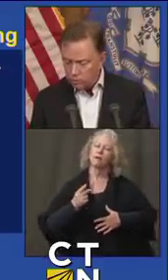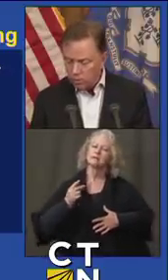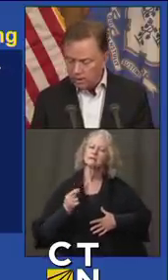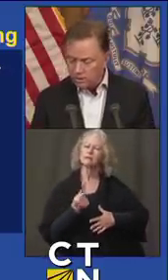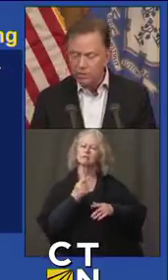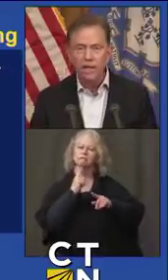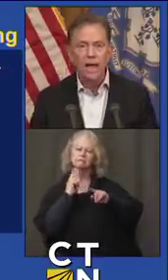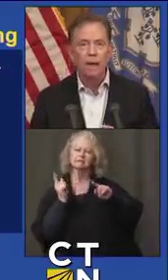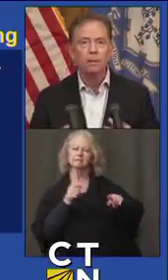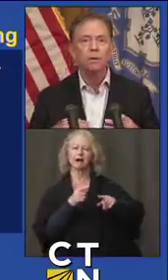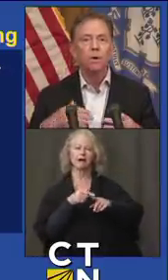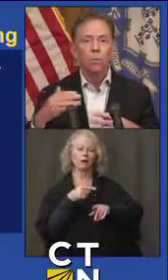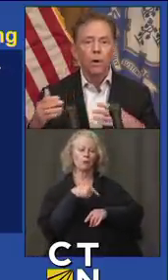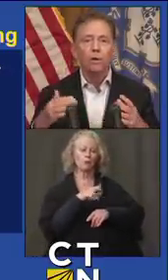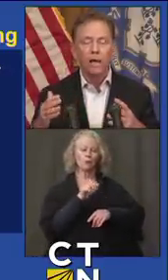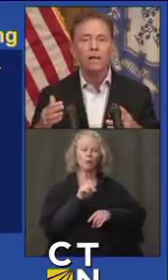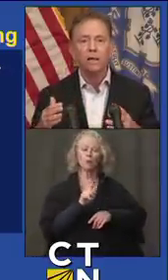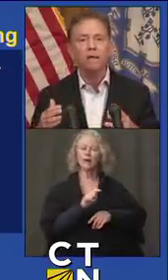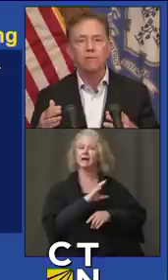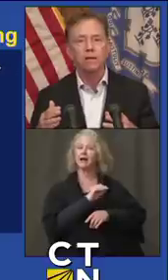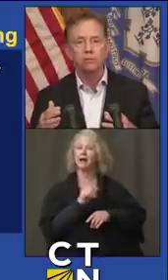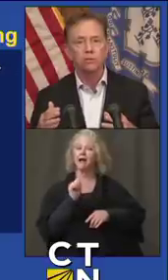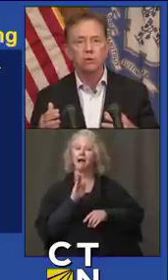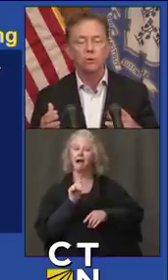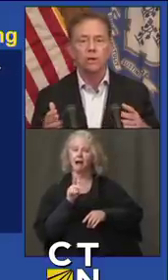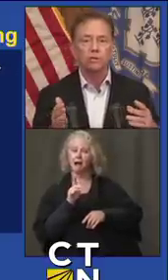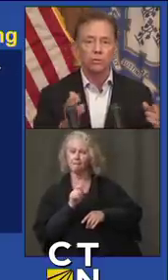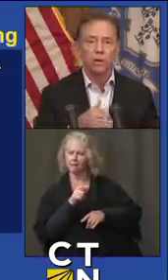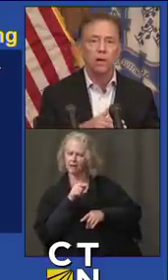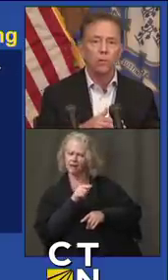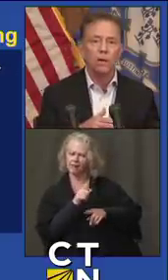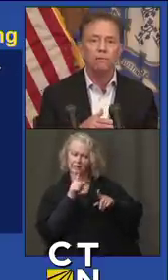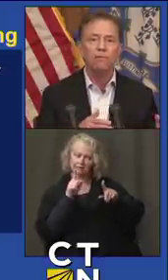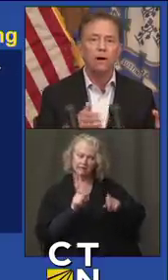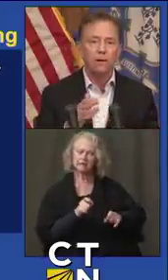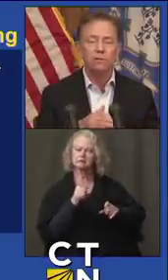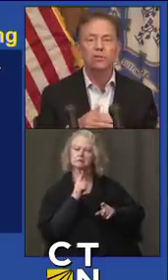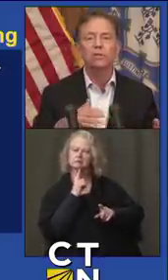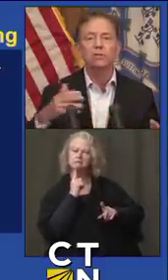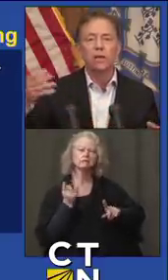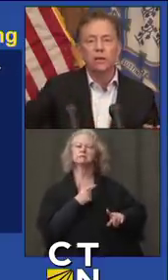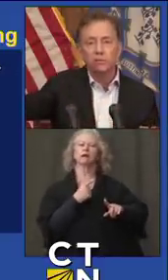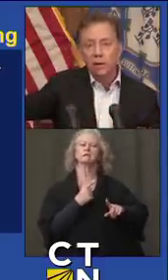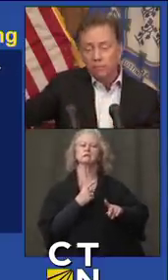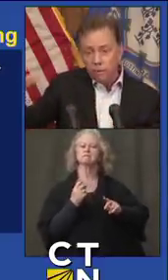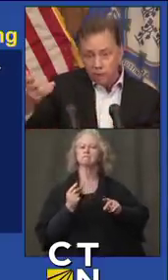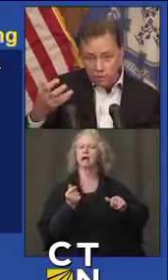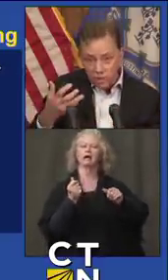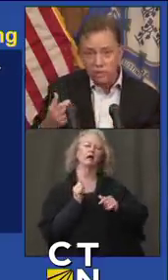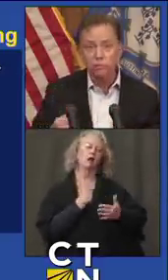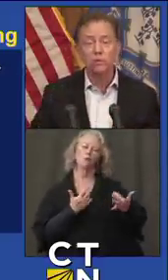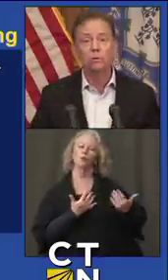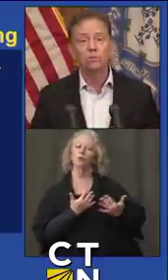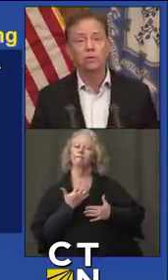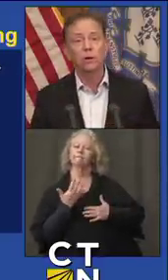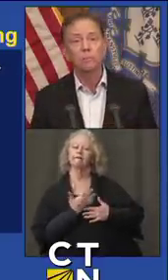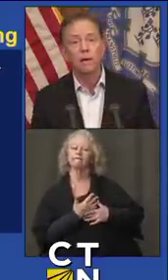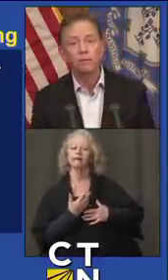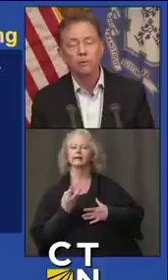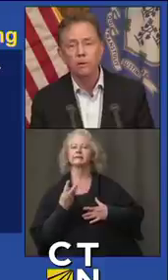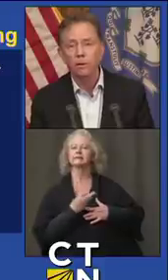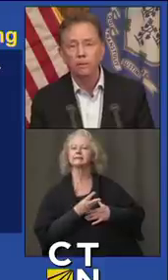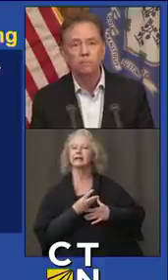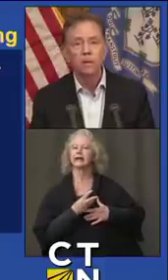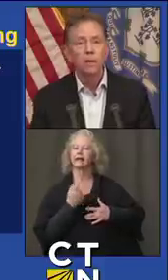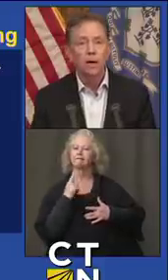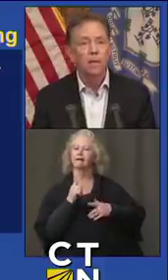partners at Quest and Abbott, we're getting that faster turnaround. So we're not waiting 5 or 6 days for the test results to come back